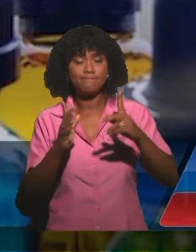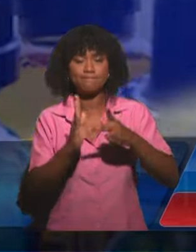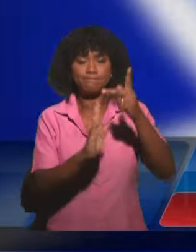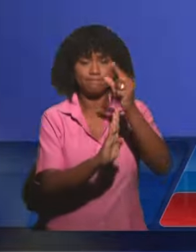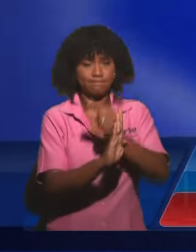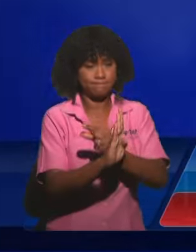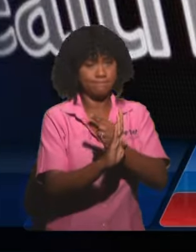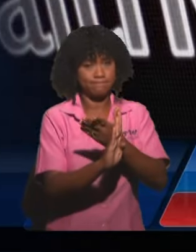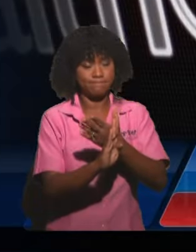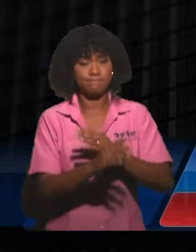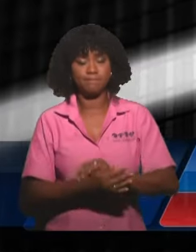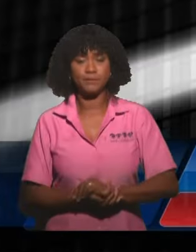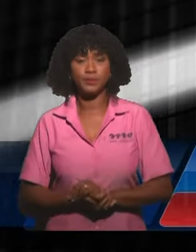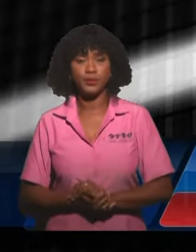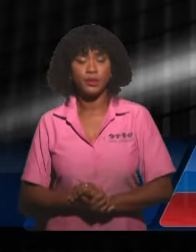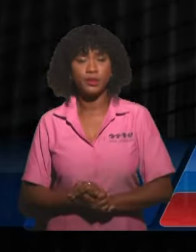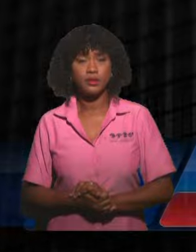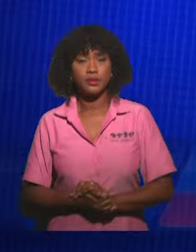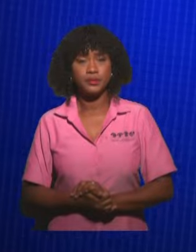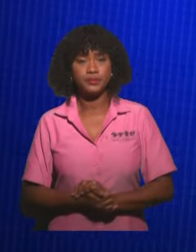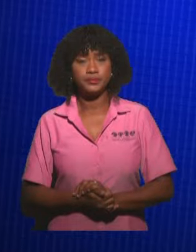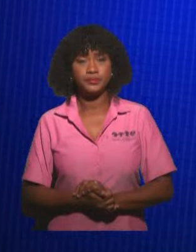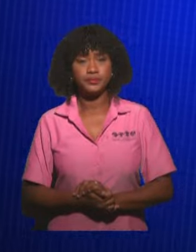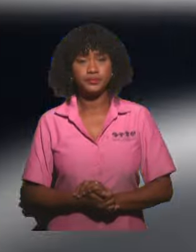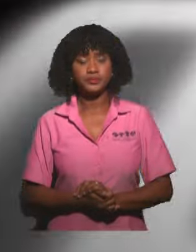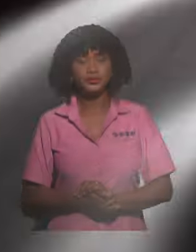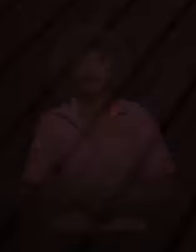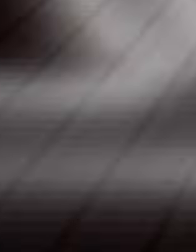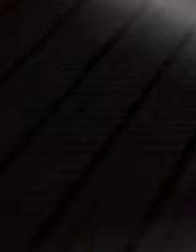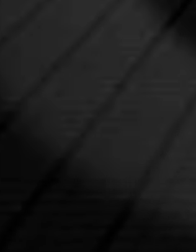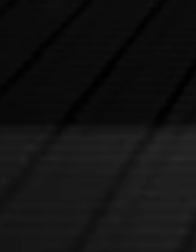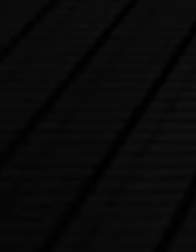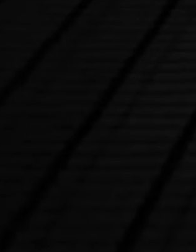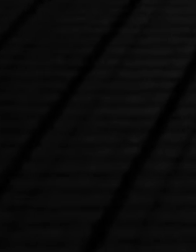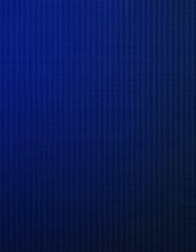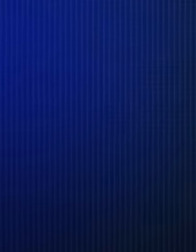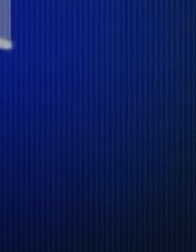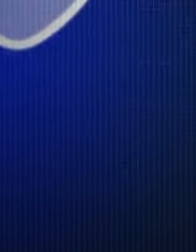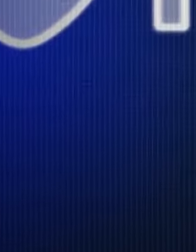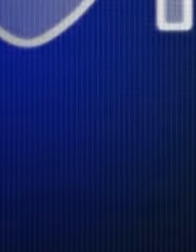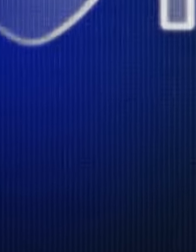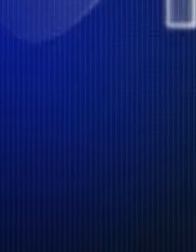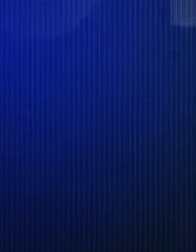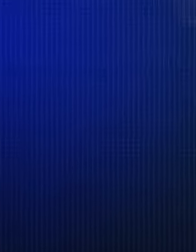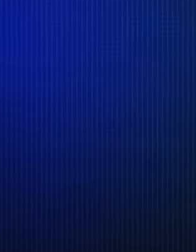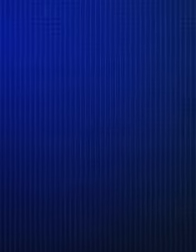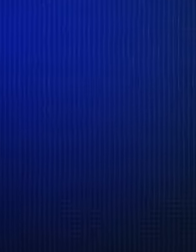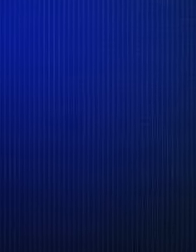initiatives. I'm Karen Kozier-Philip with your TTT News Health Check.